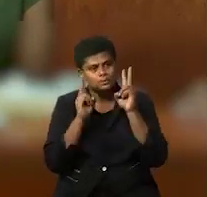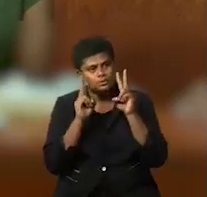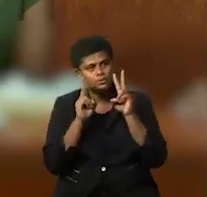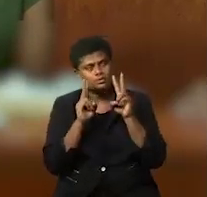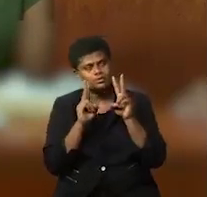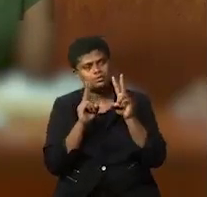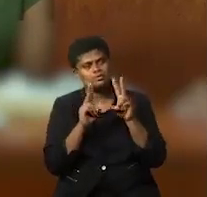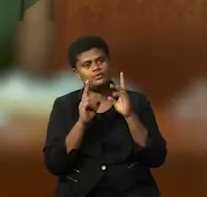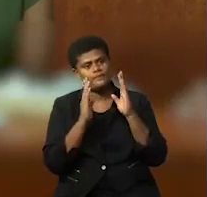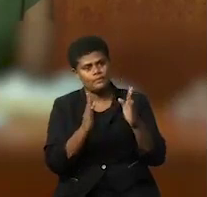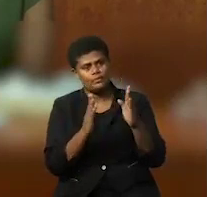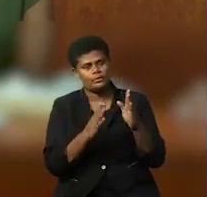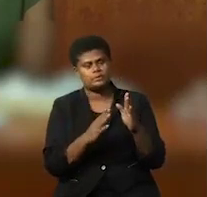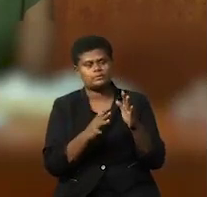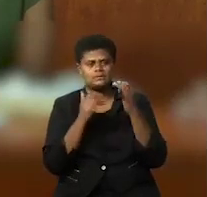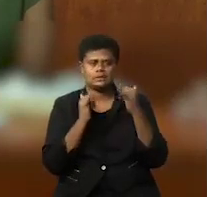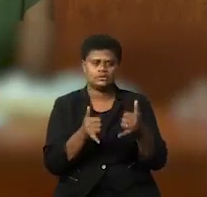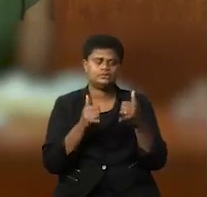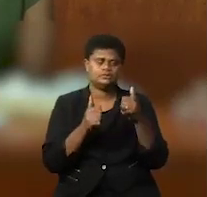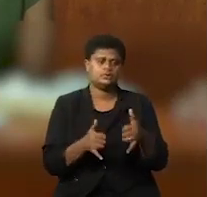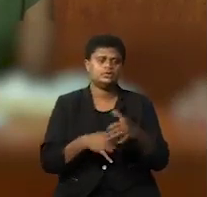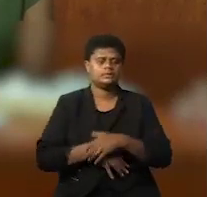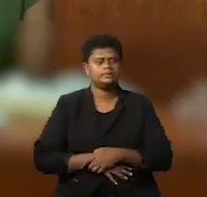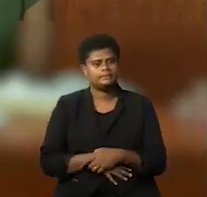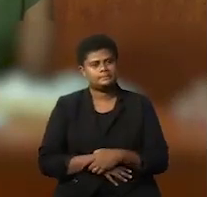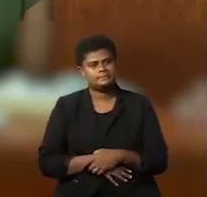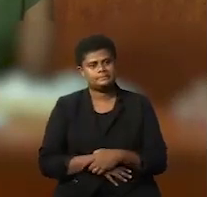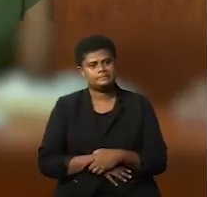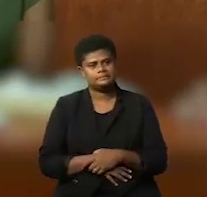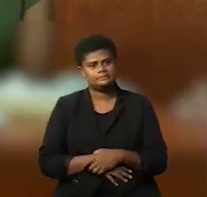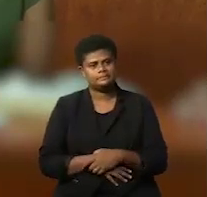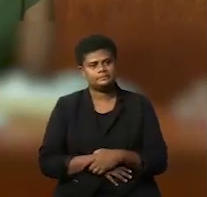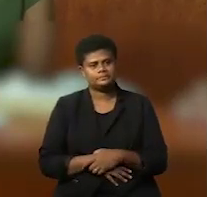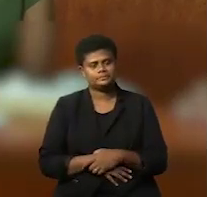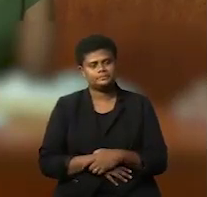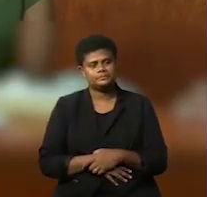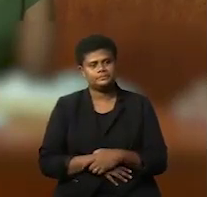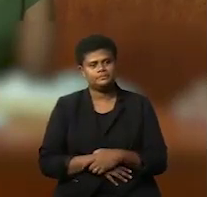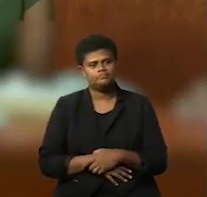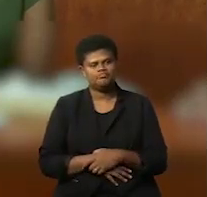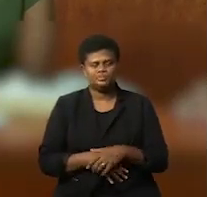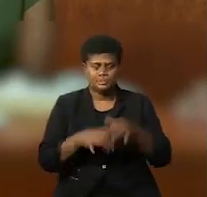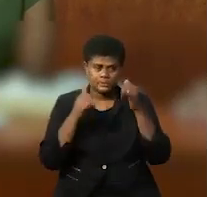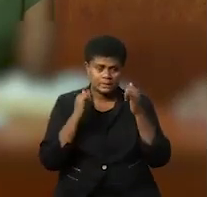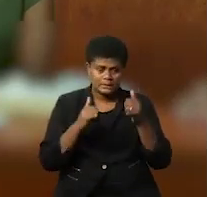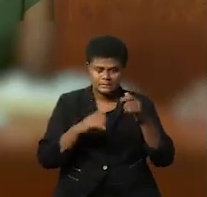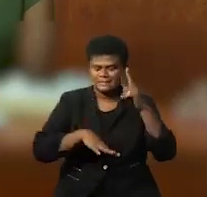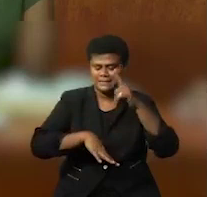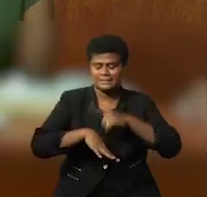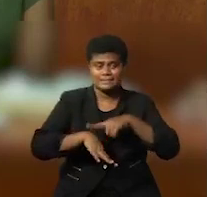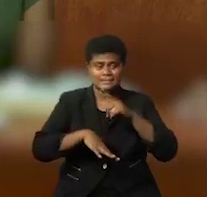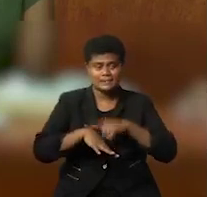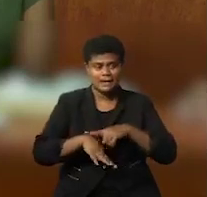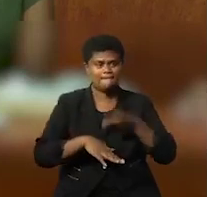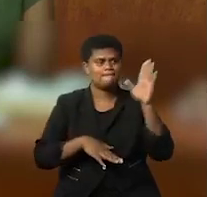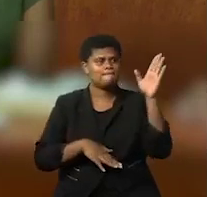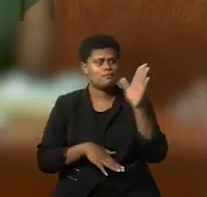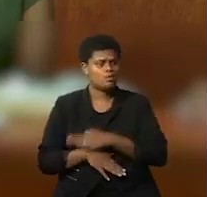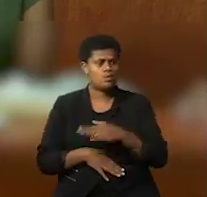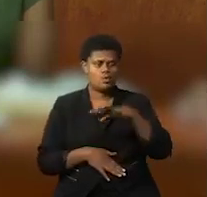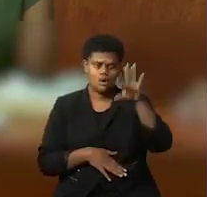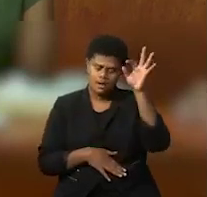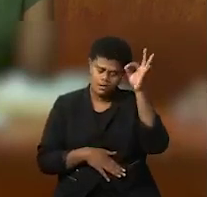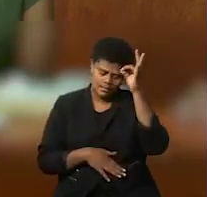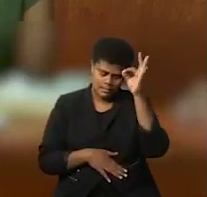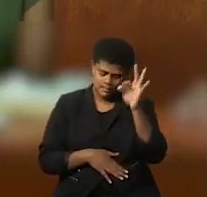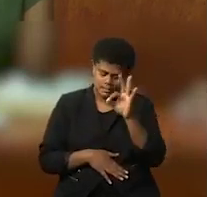and to look forward to the judgment. Judgment is the time when the believers of God will finally